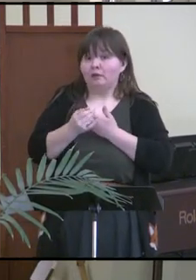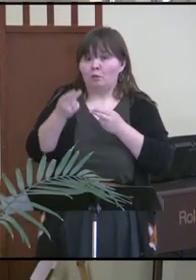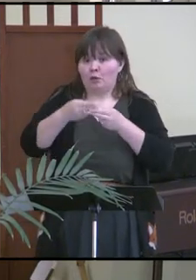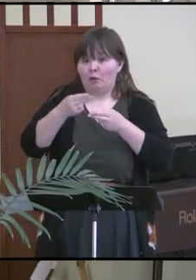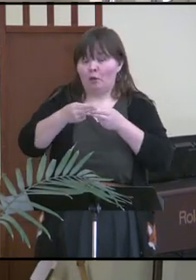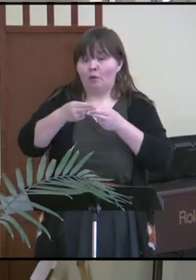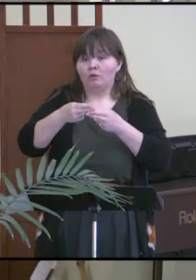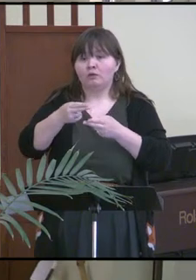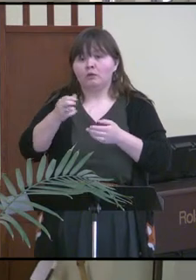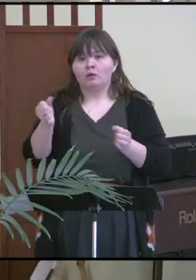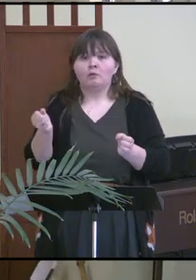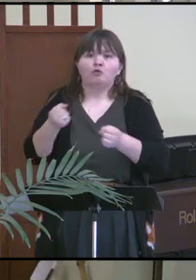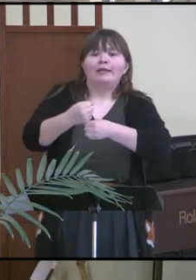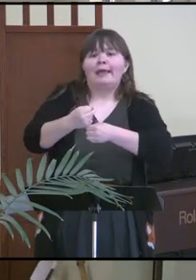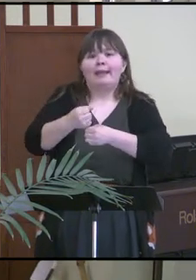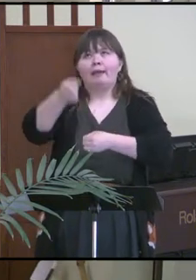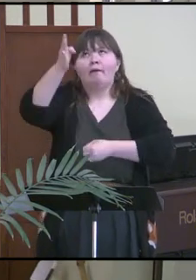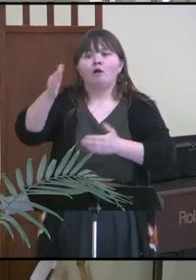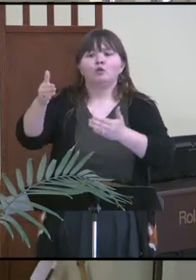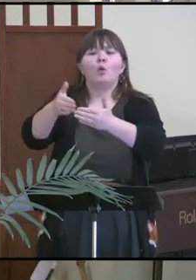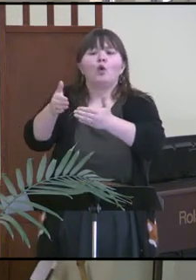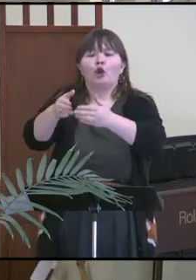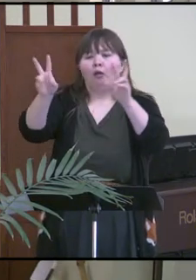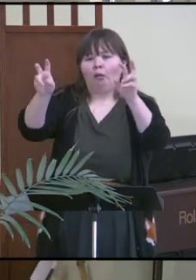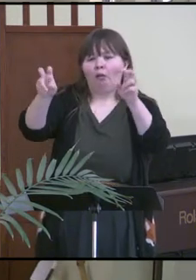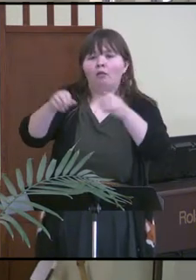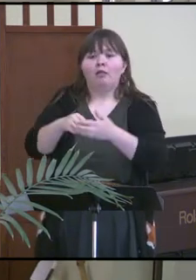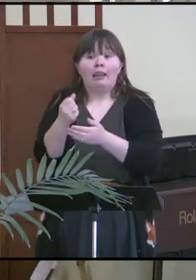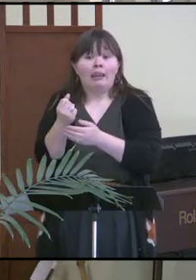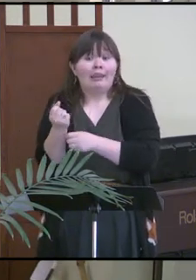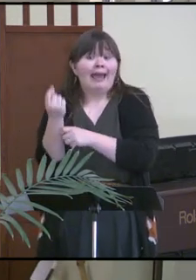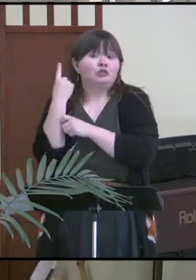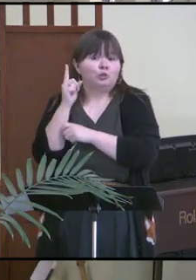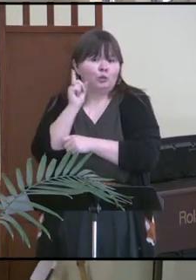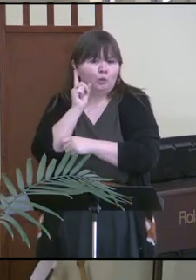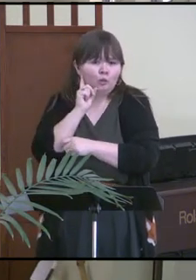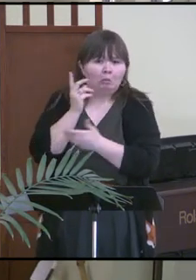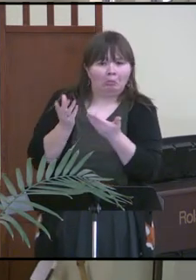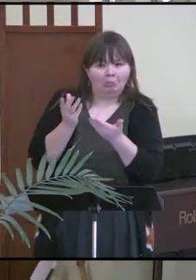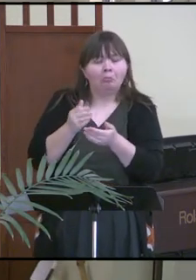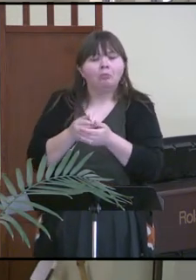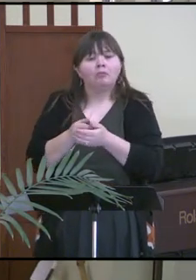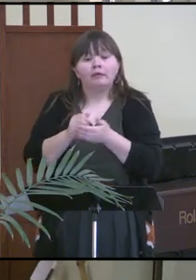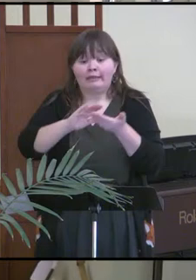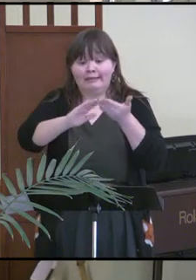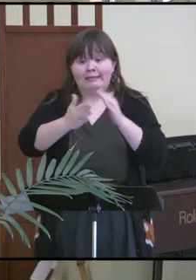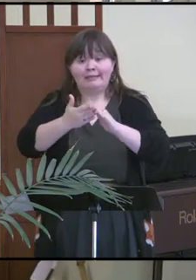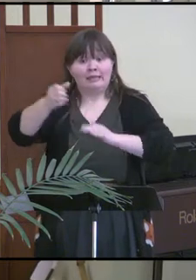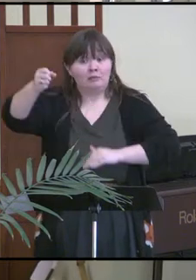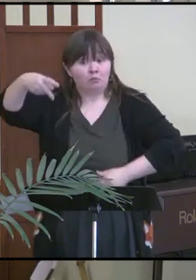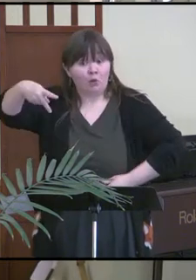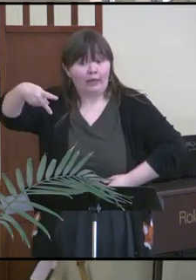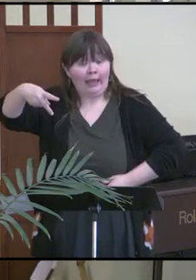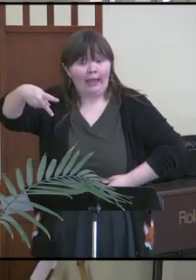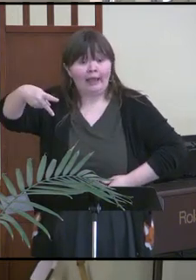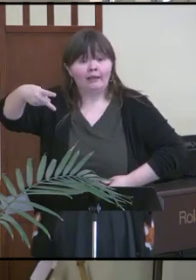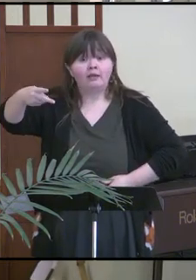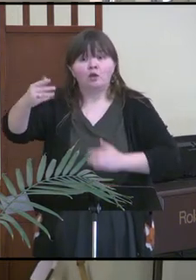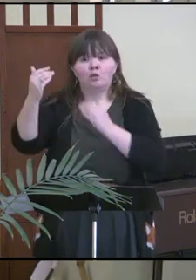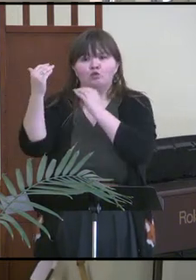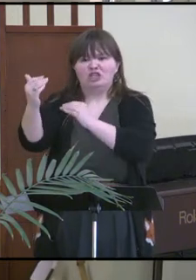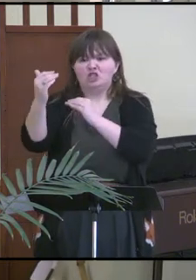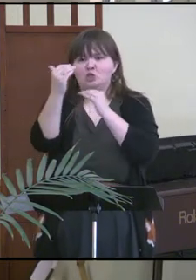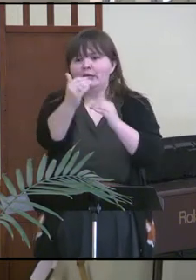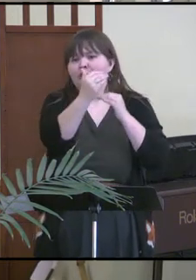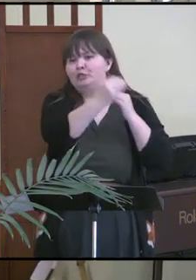called Recreating God's Corner. And last year, as you probably know, the city of Spokane put restrictions on